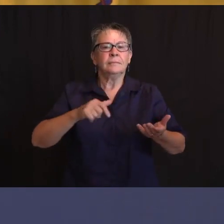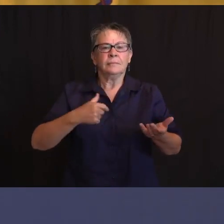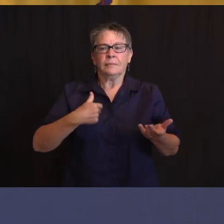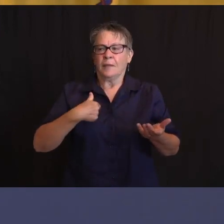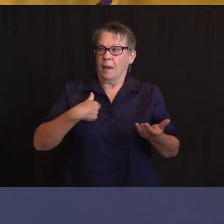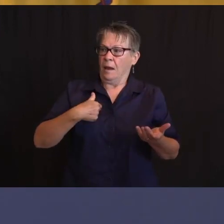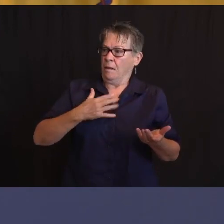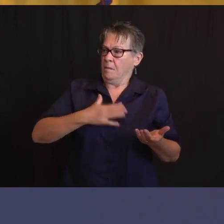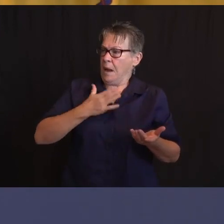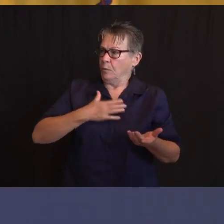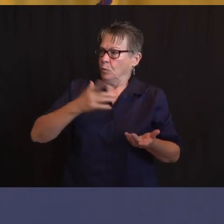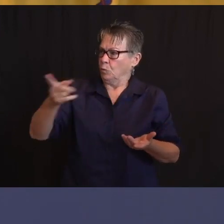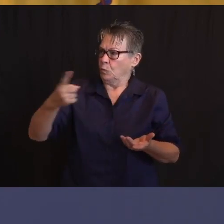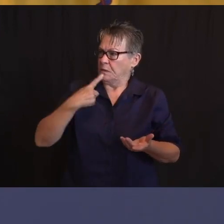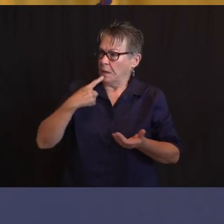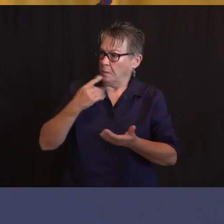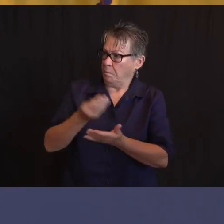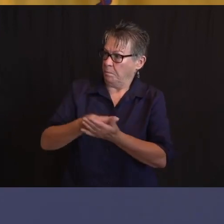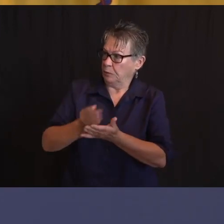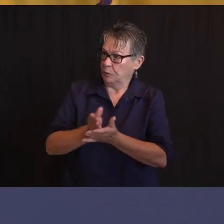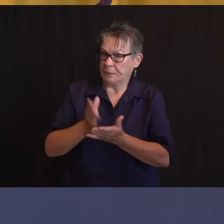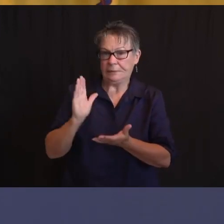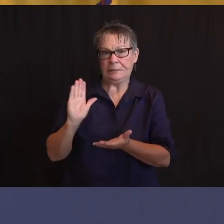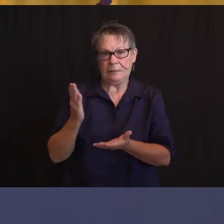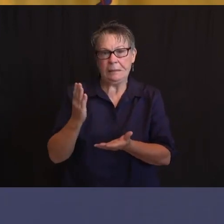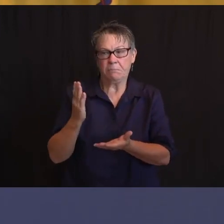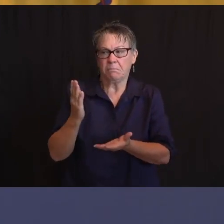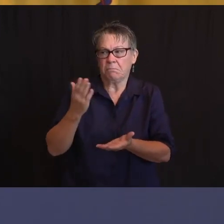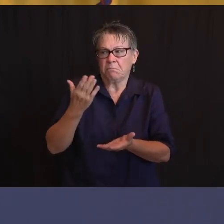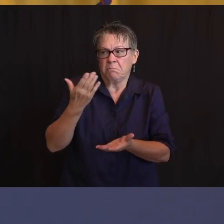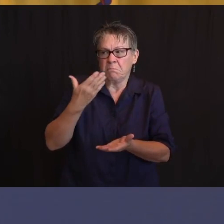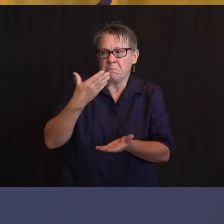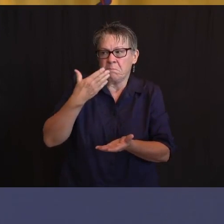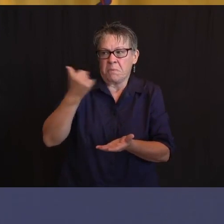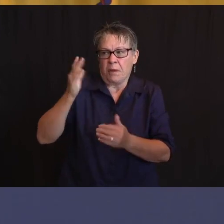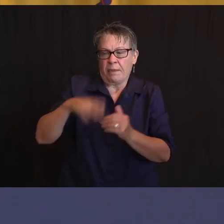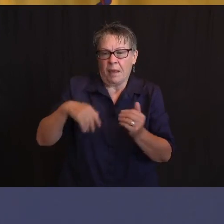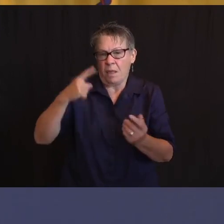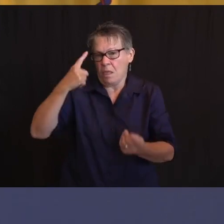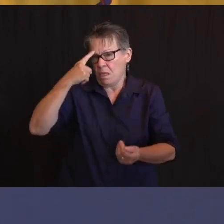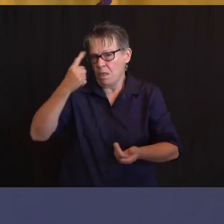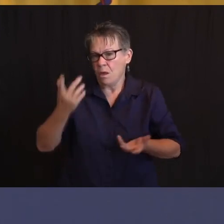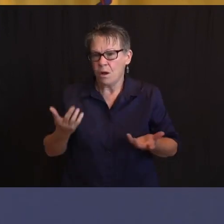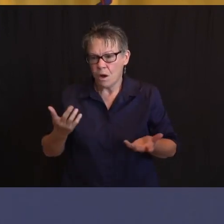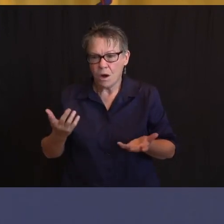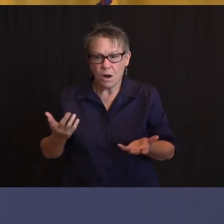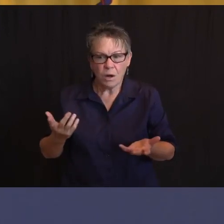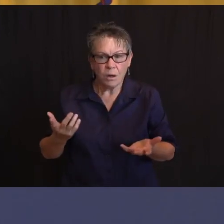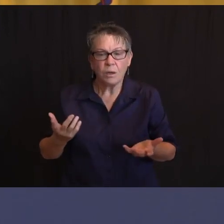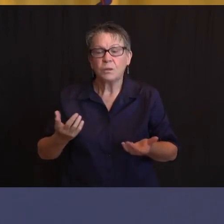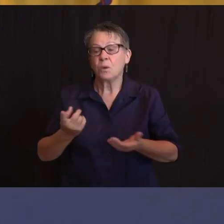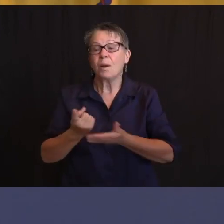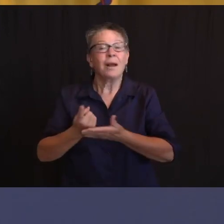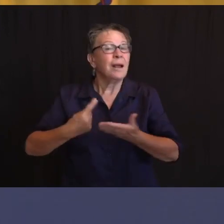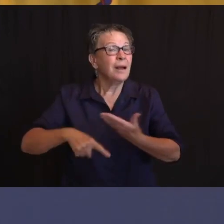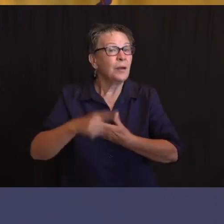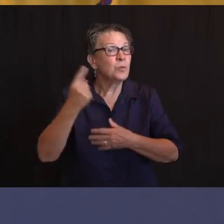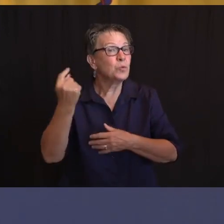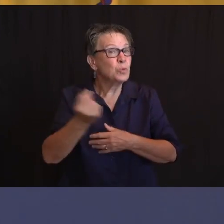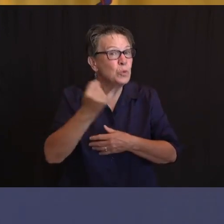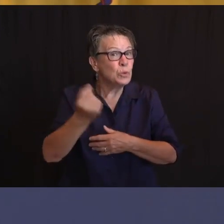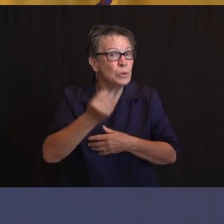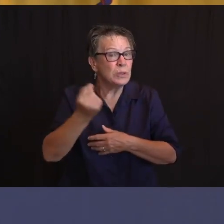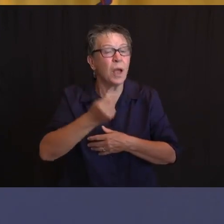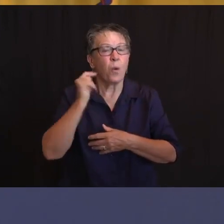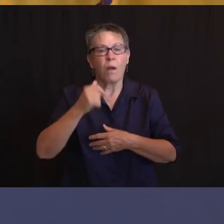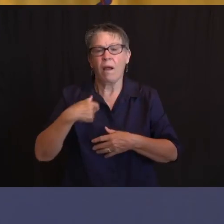Stadium. It will be warm. It will also be streamed, so hopefully we'll be able to get it to as many